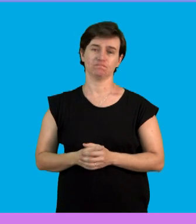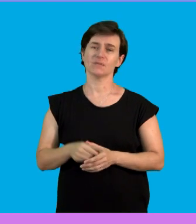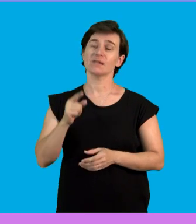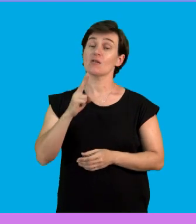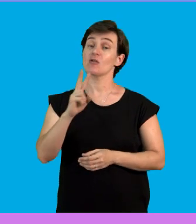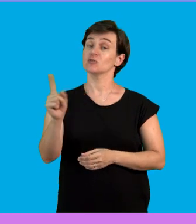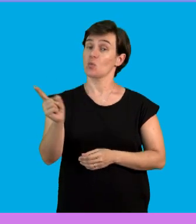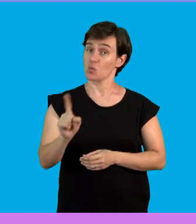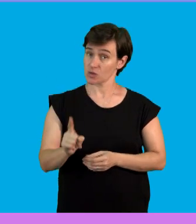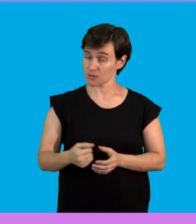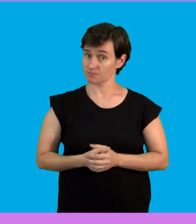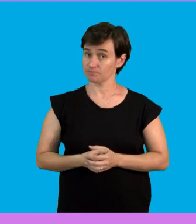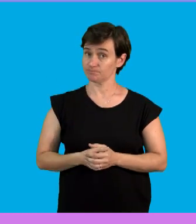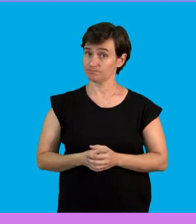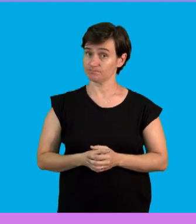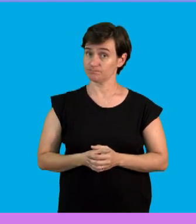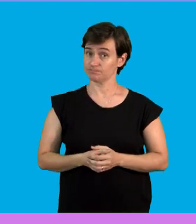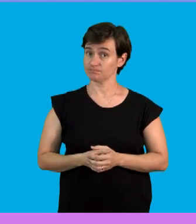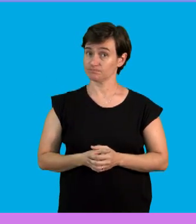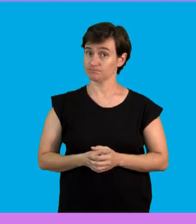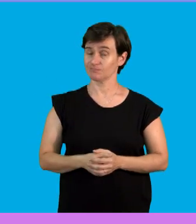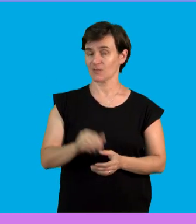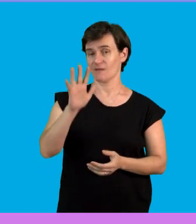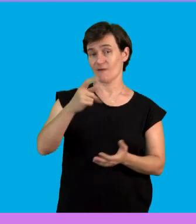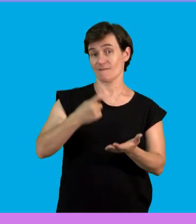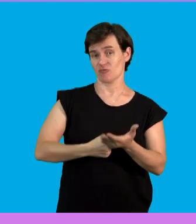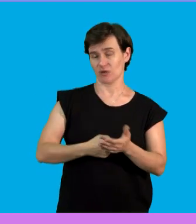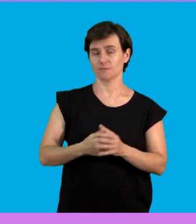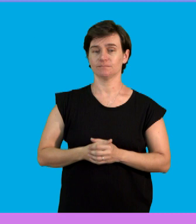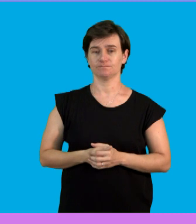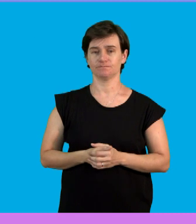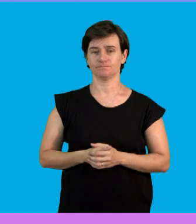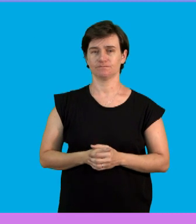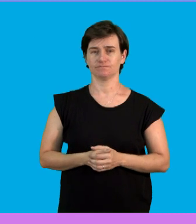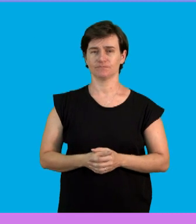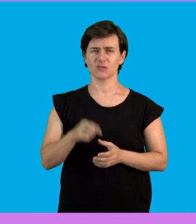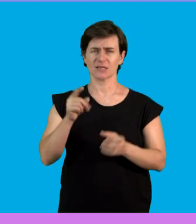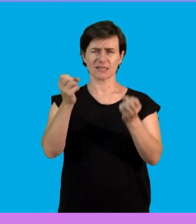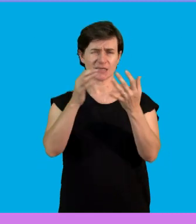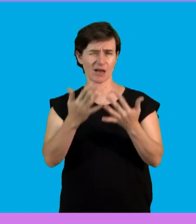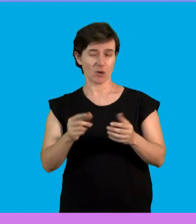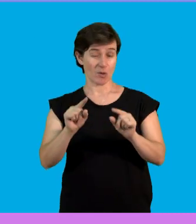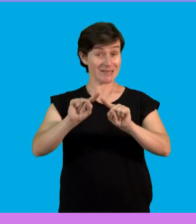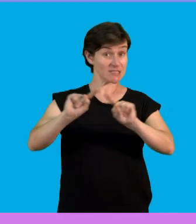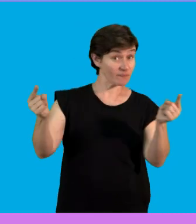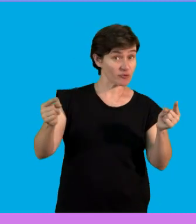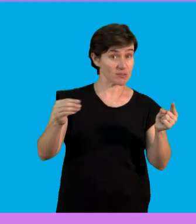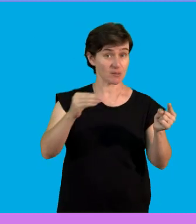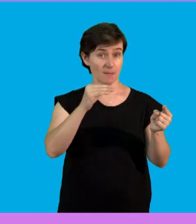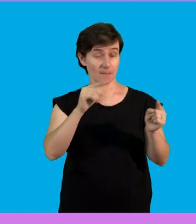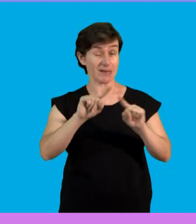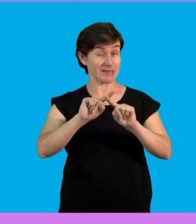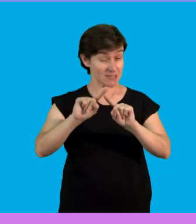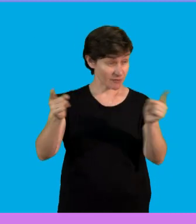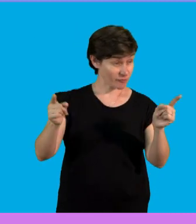R15.40, and that gives us a total of R5. So calculate the difference. The